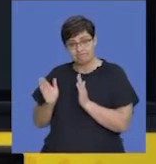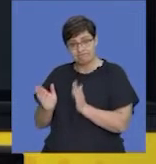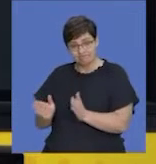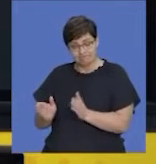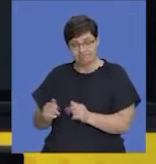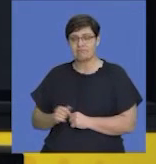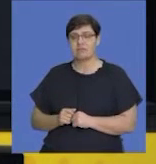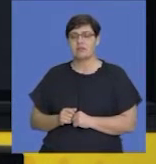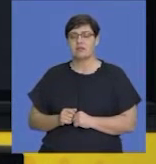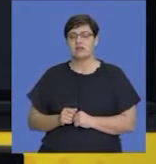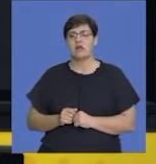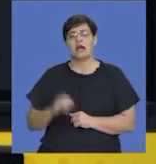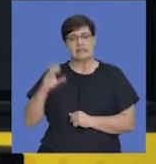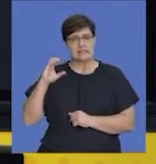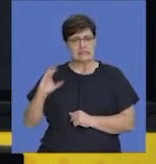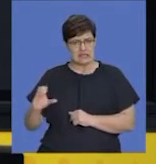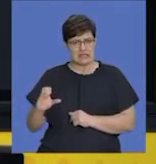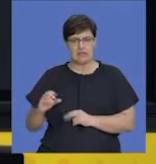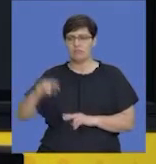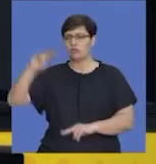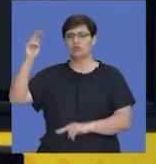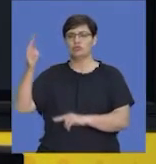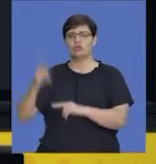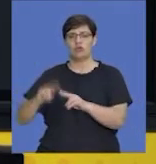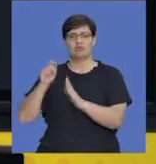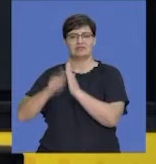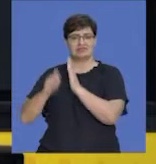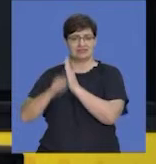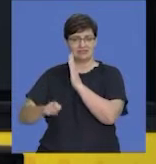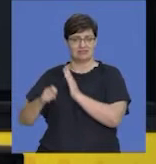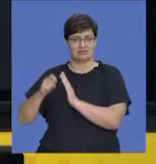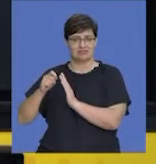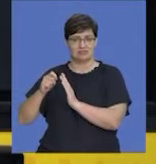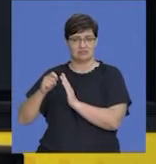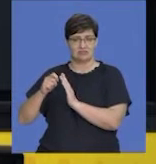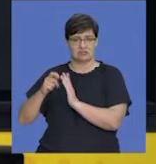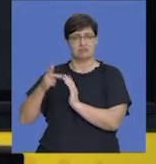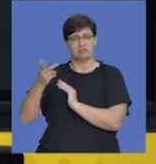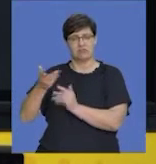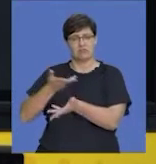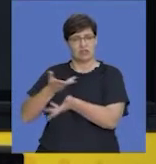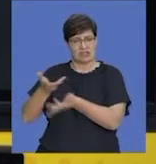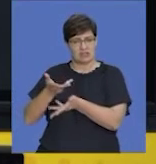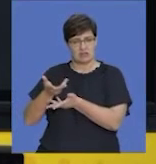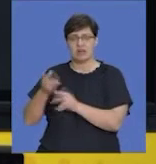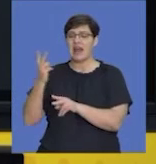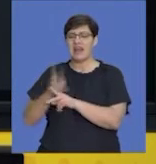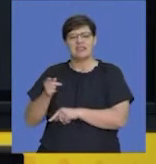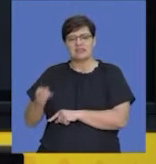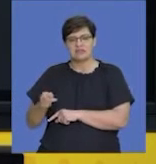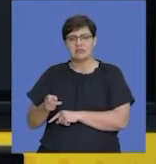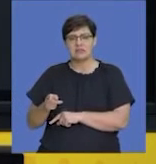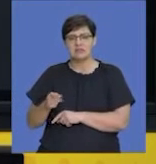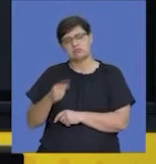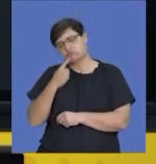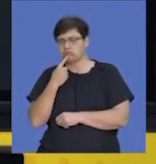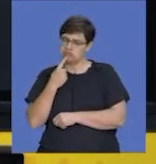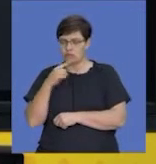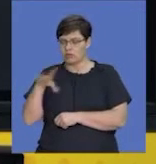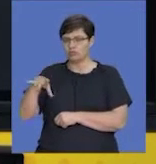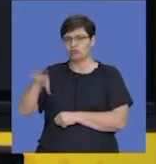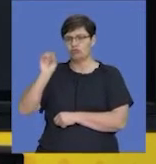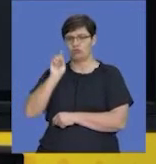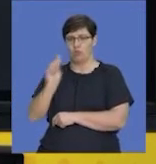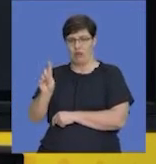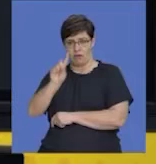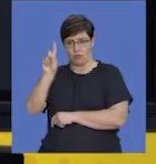there's section C, which is your shorter transactional writing. And in your shorter transactional writing, again, it's just one question that you need to